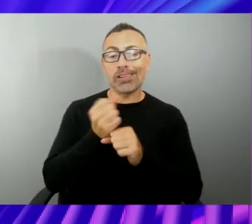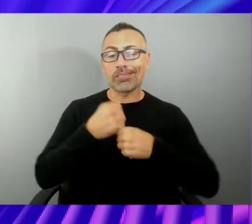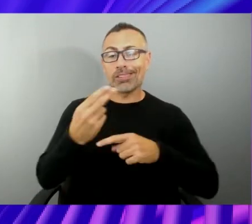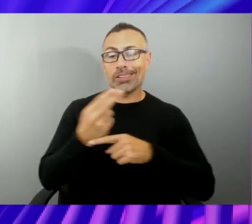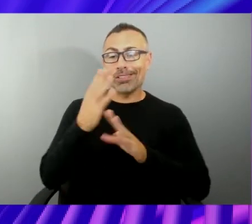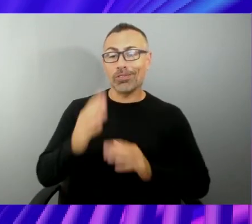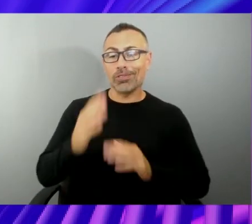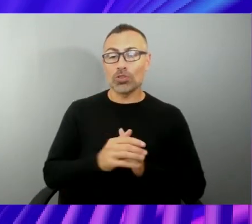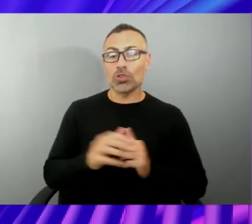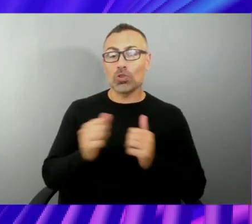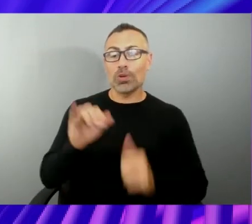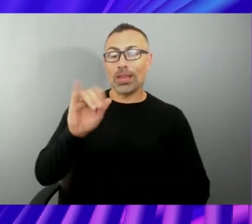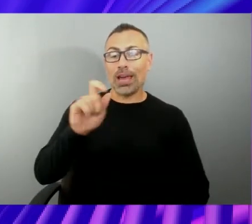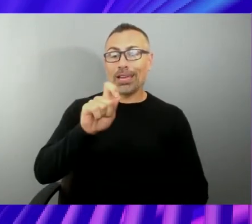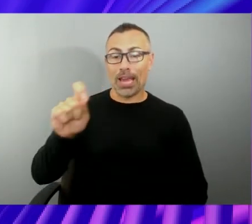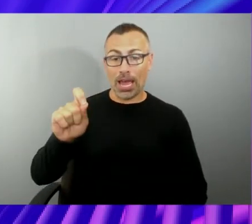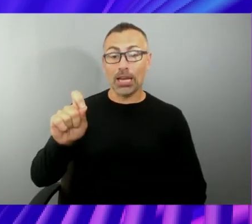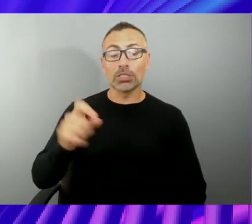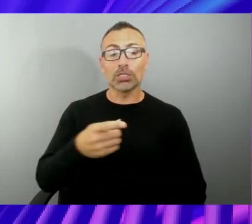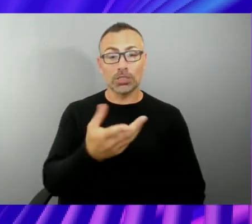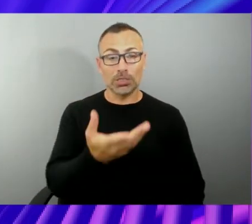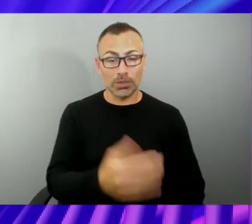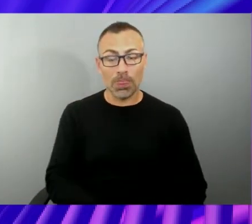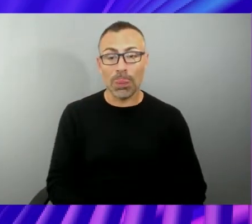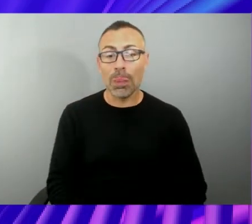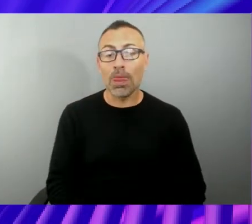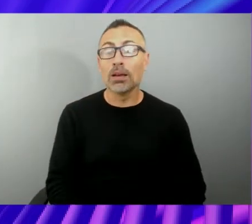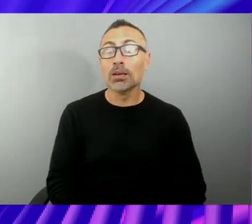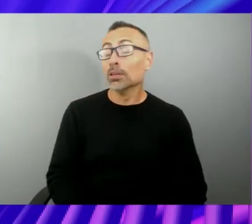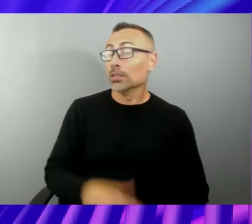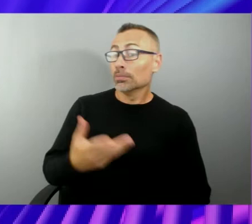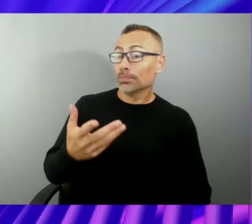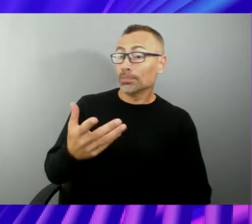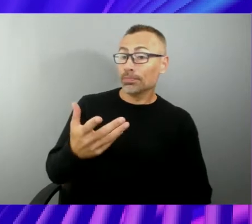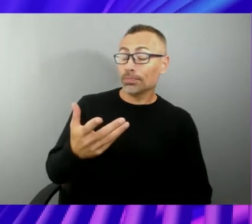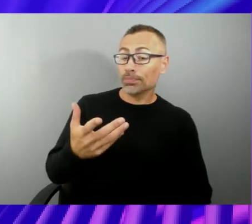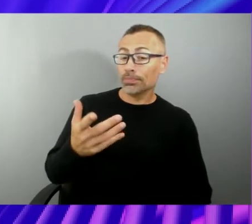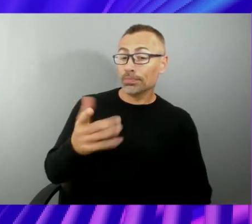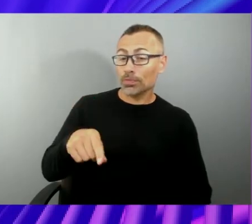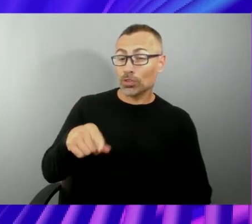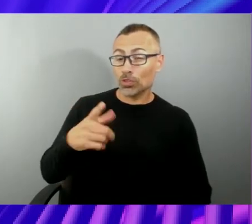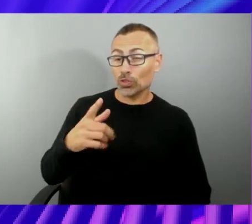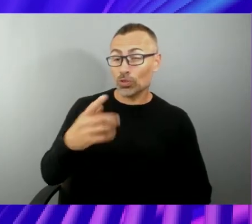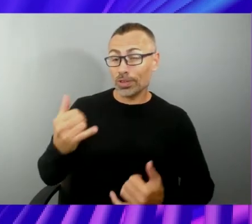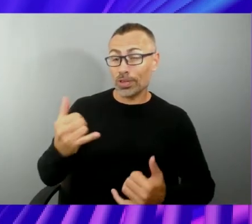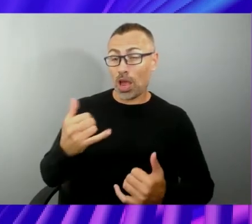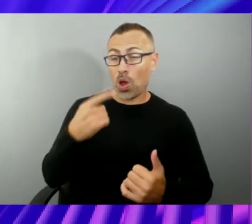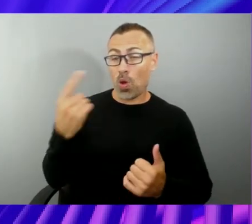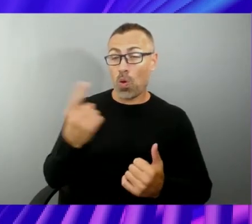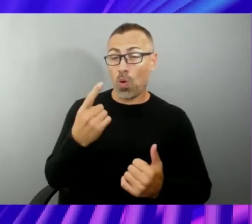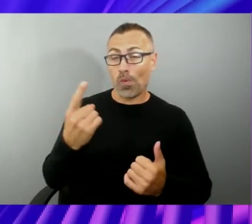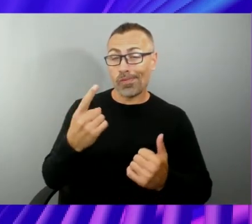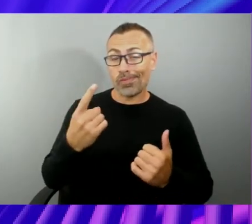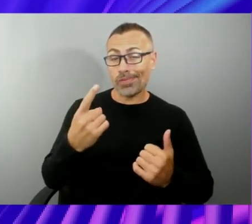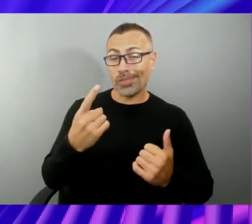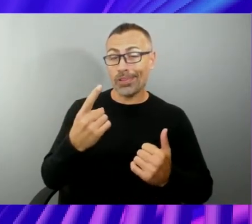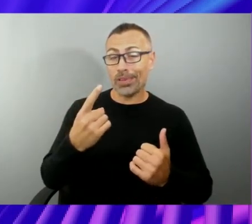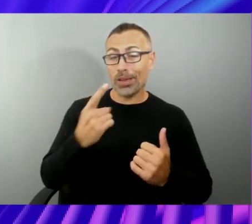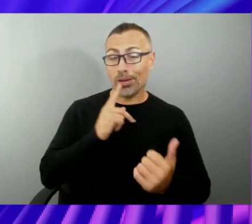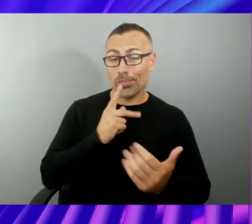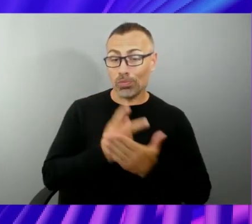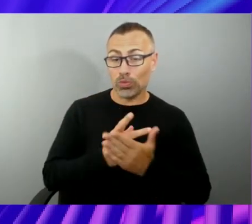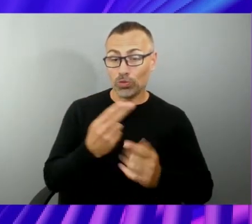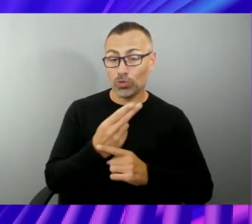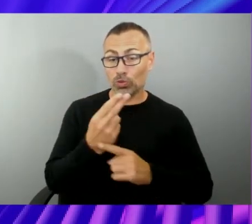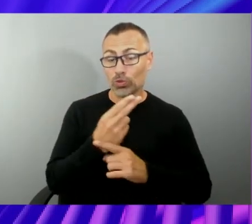as a wildcard. I see. And because only authentic users might have come from console login rather than